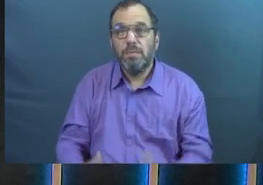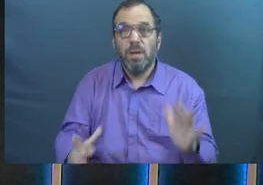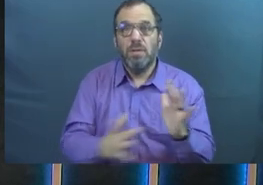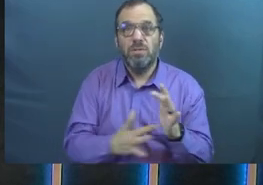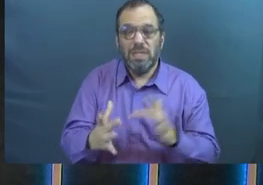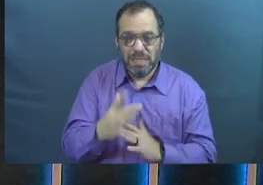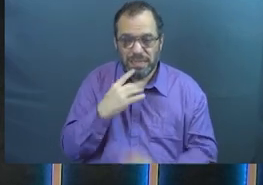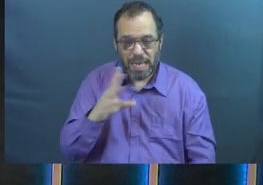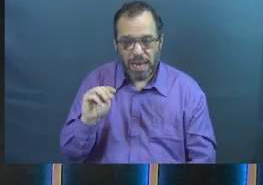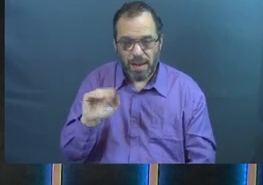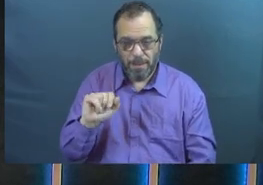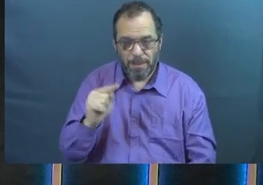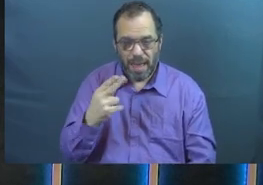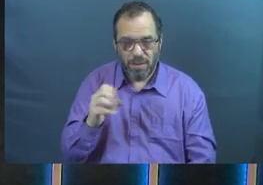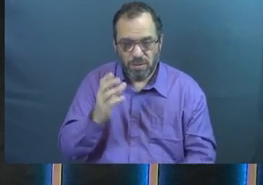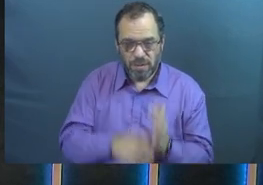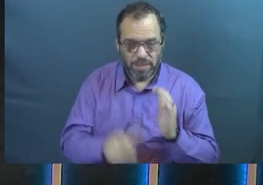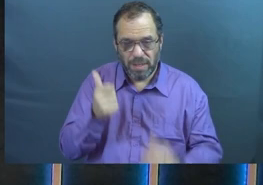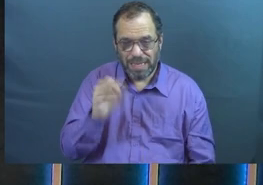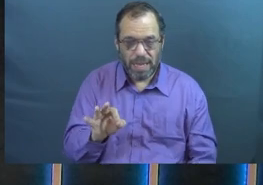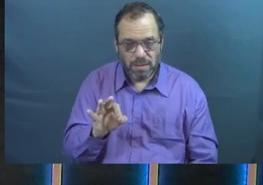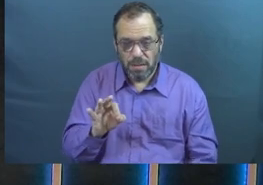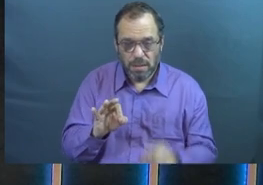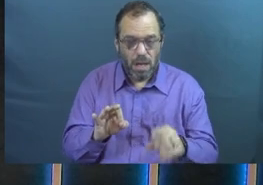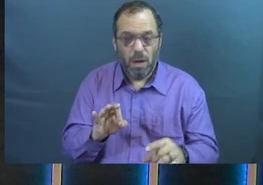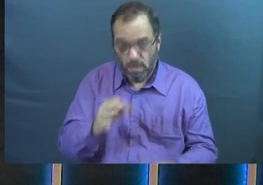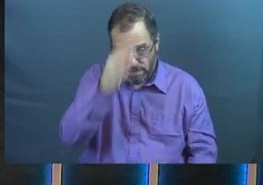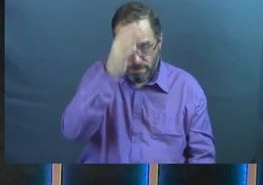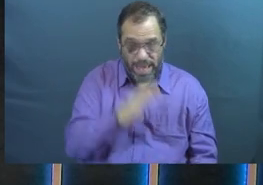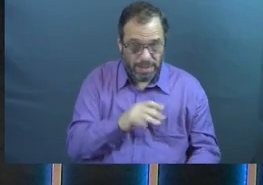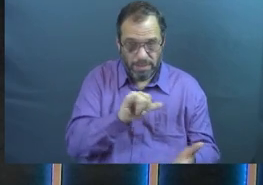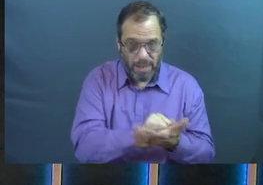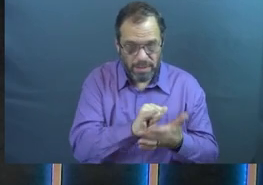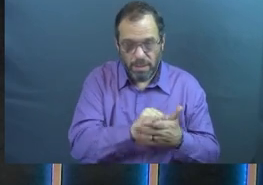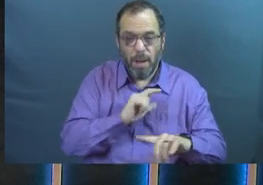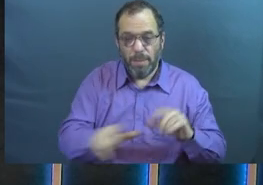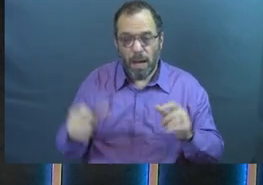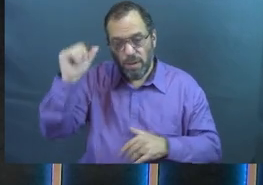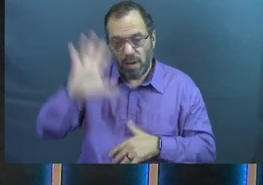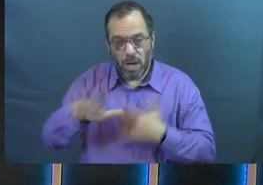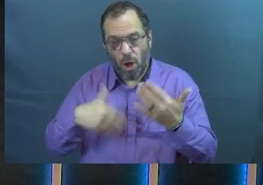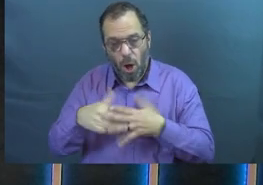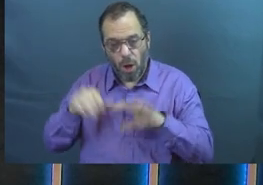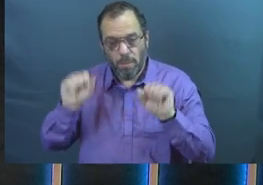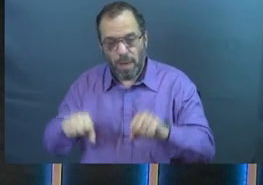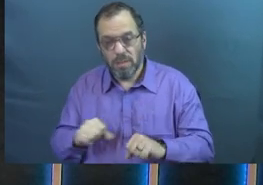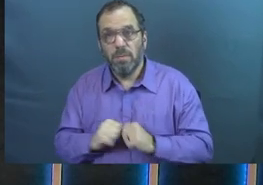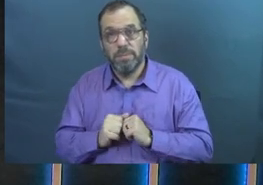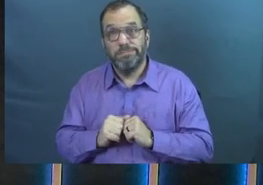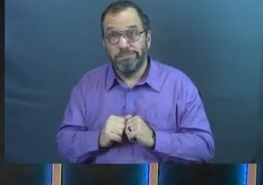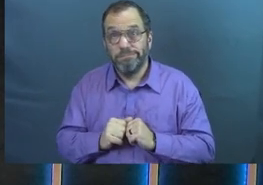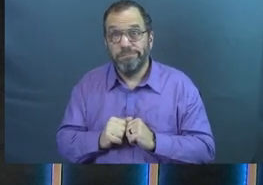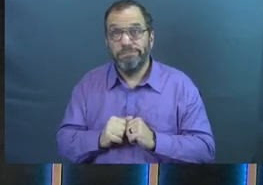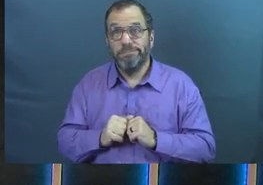Jesus said this in Matthew 19, with man this is impossible, but with God all things are possible.